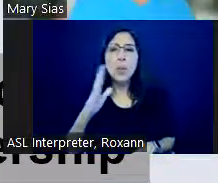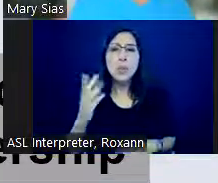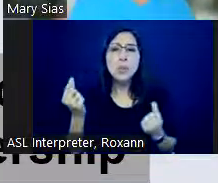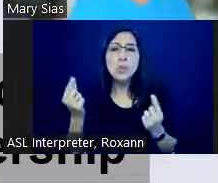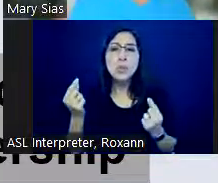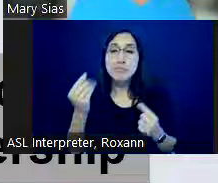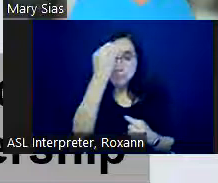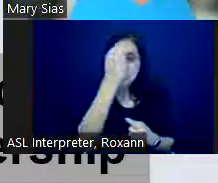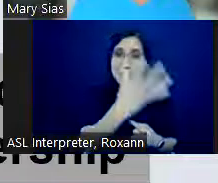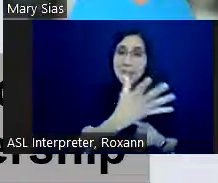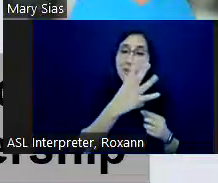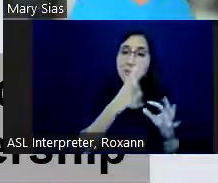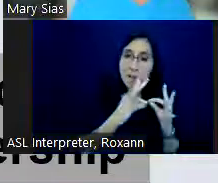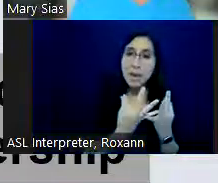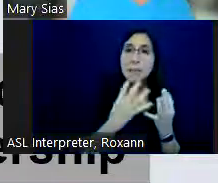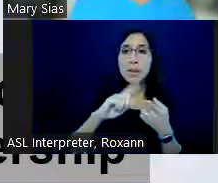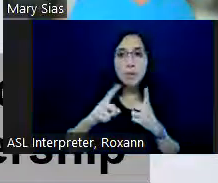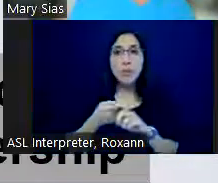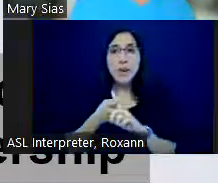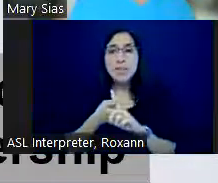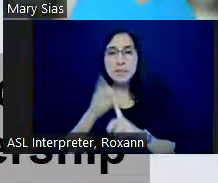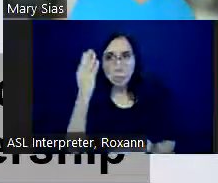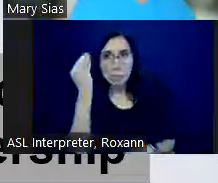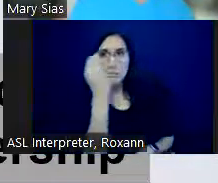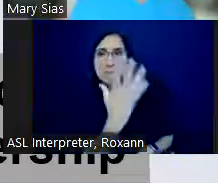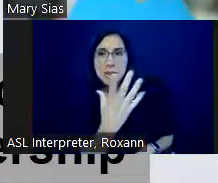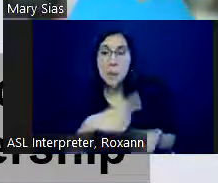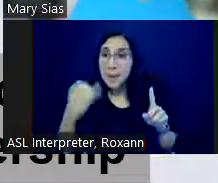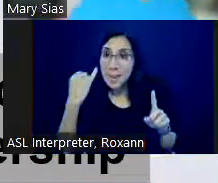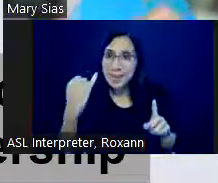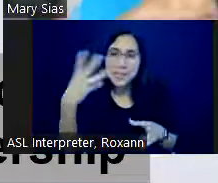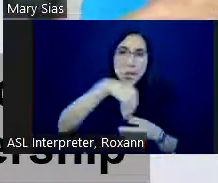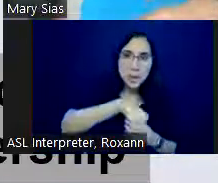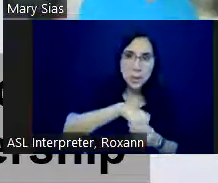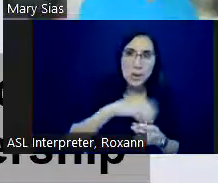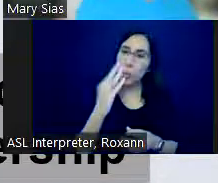amazing place and that they want someone else to be hired there also?